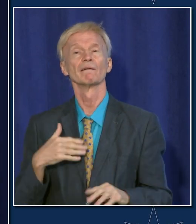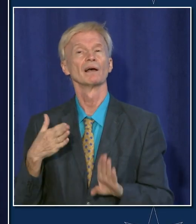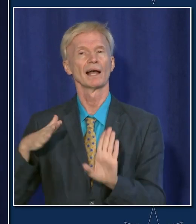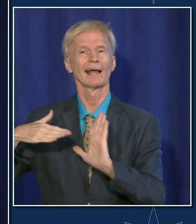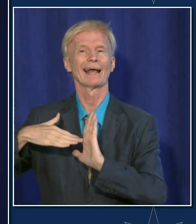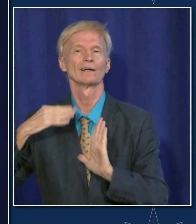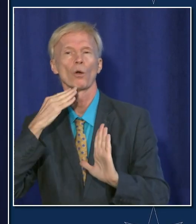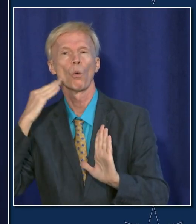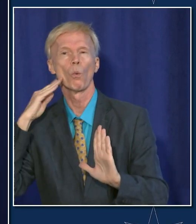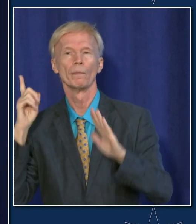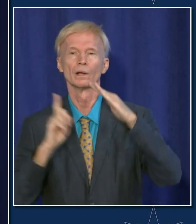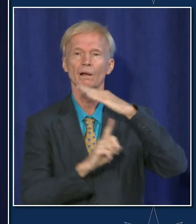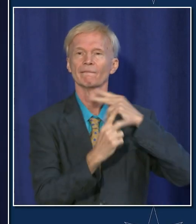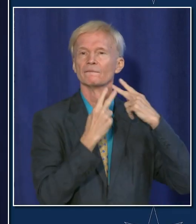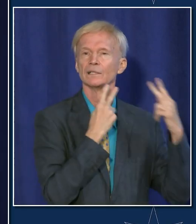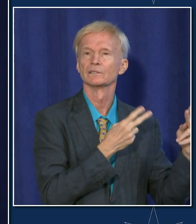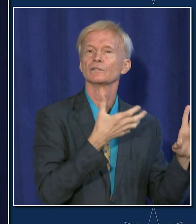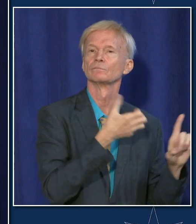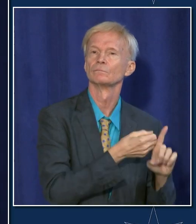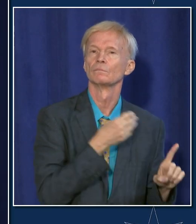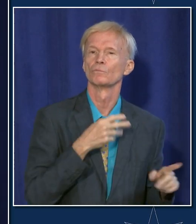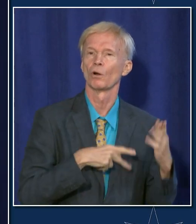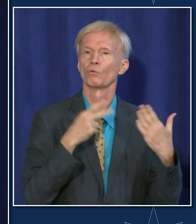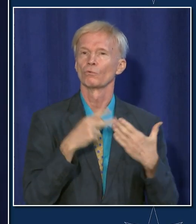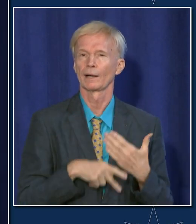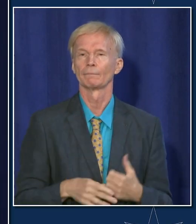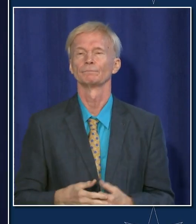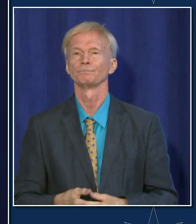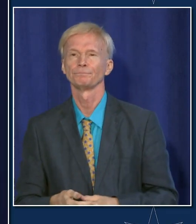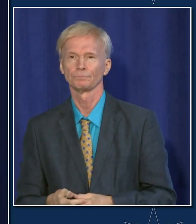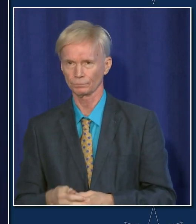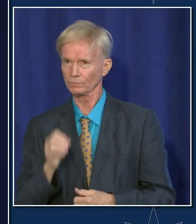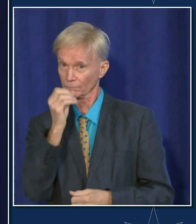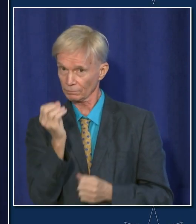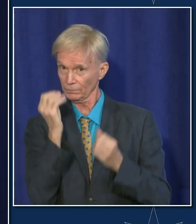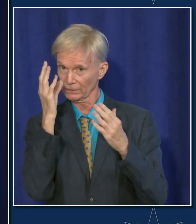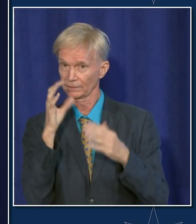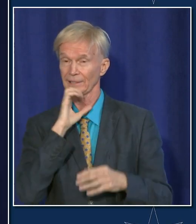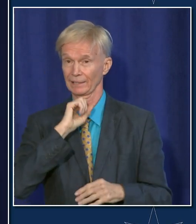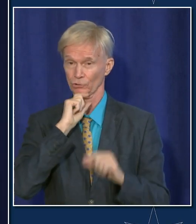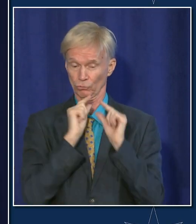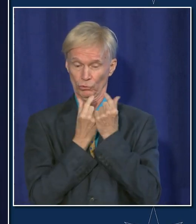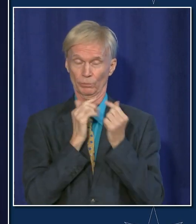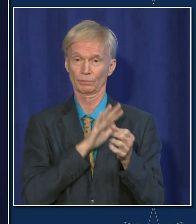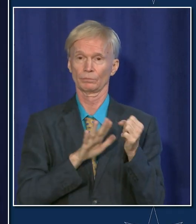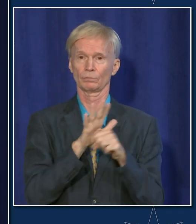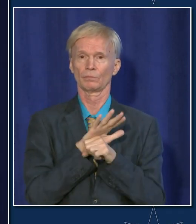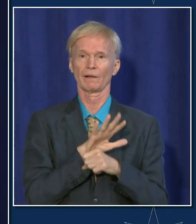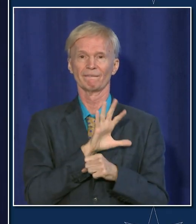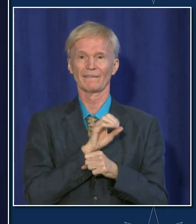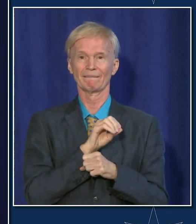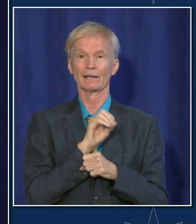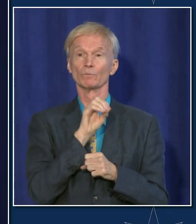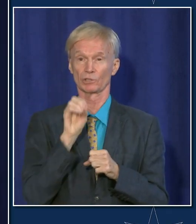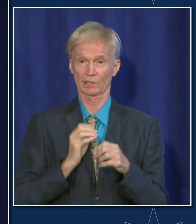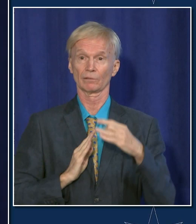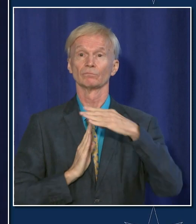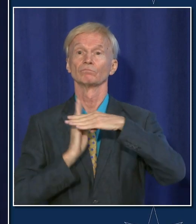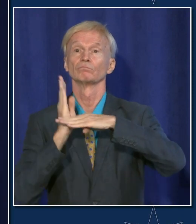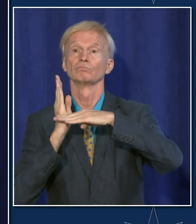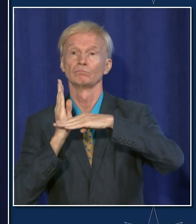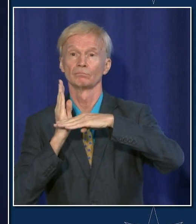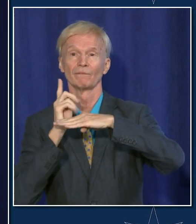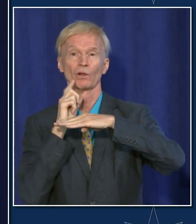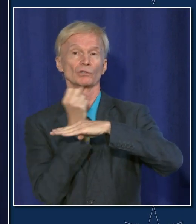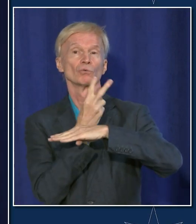program. When we look at our percent of Chicago residents vaccinated by age group, we did cross that 50% mark for the 12